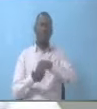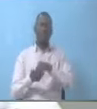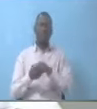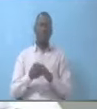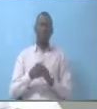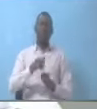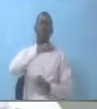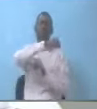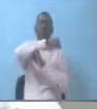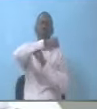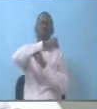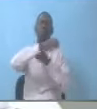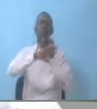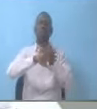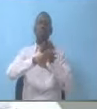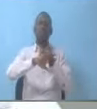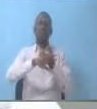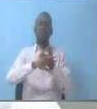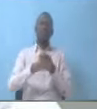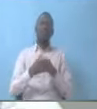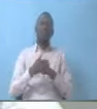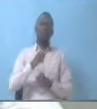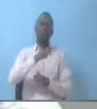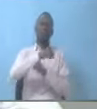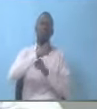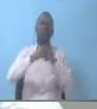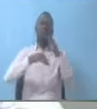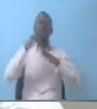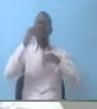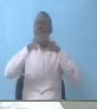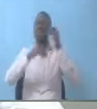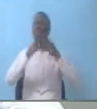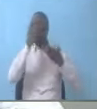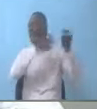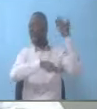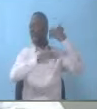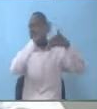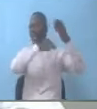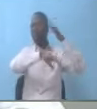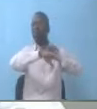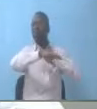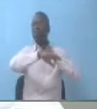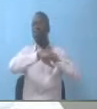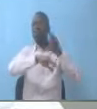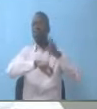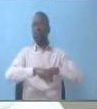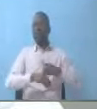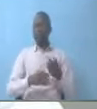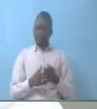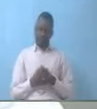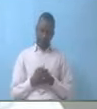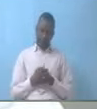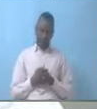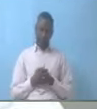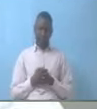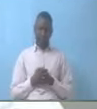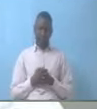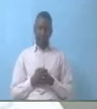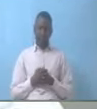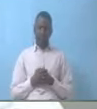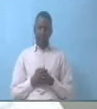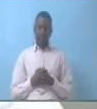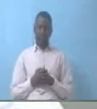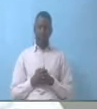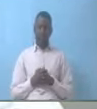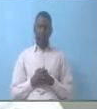constructed during the colonial period. Darbi ay bantak yo lañ ko defale jamono jojo ca jamono tubab yala won. We packed